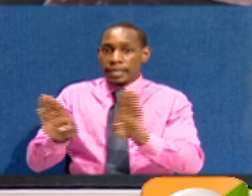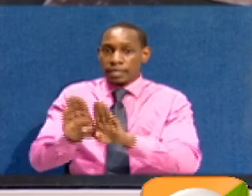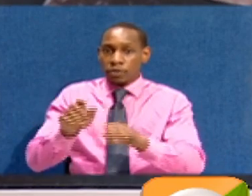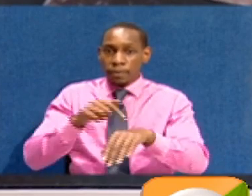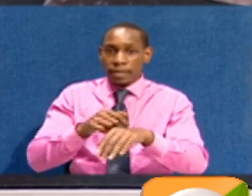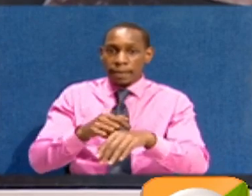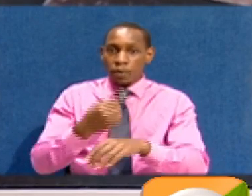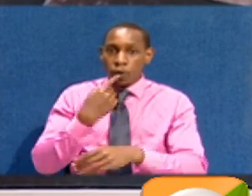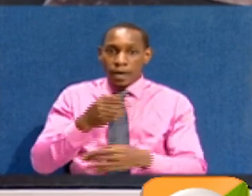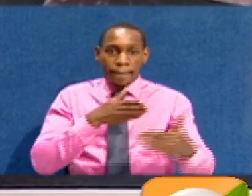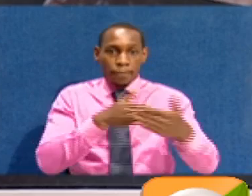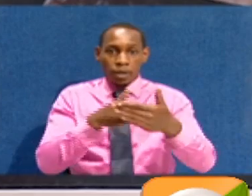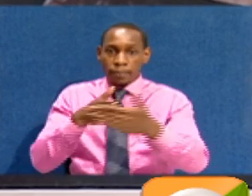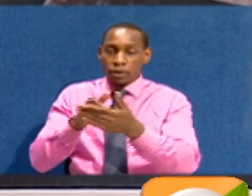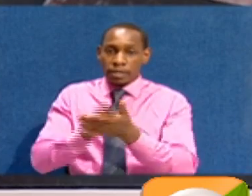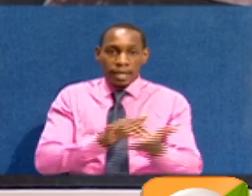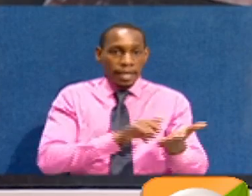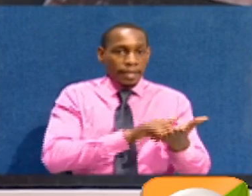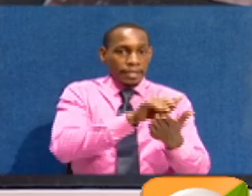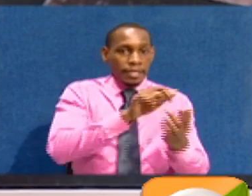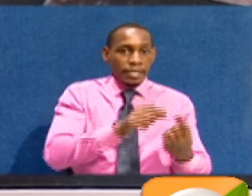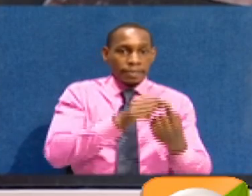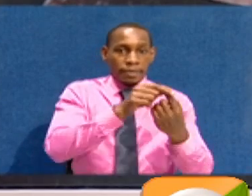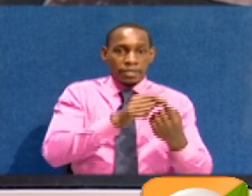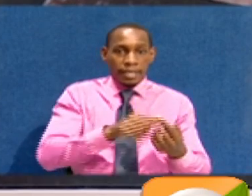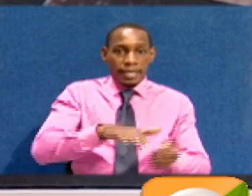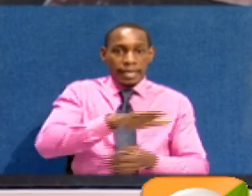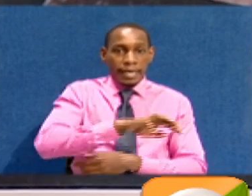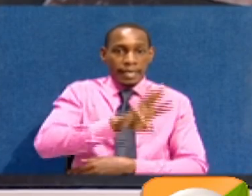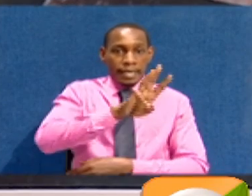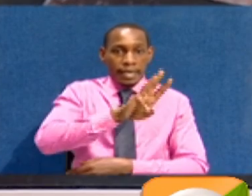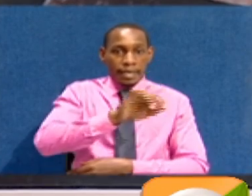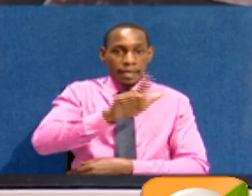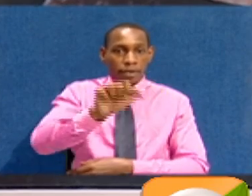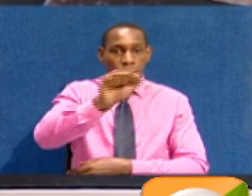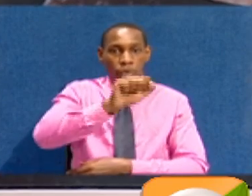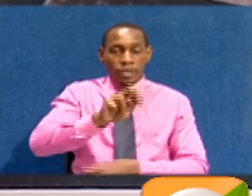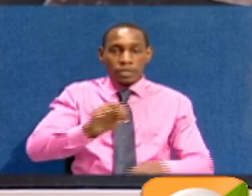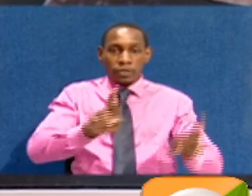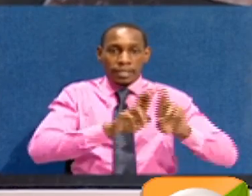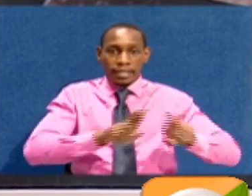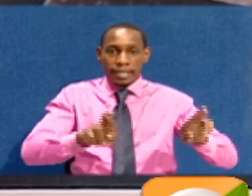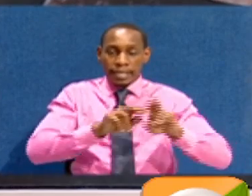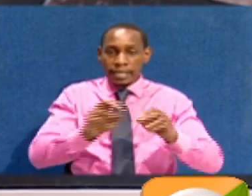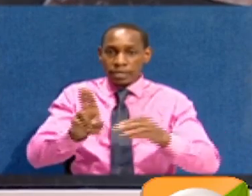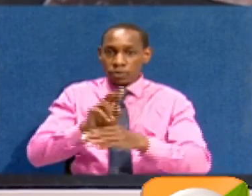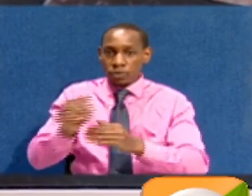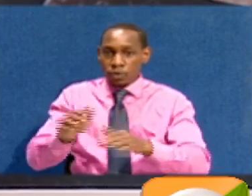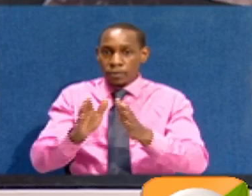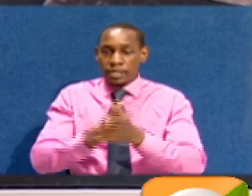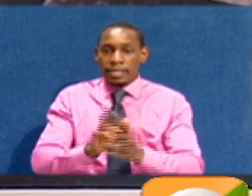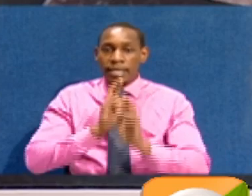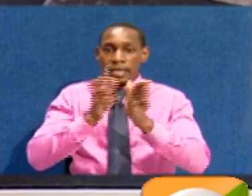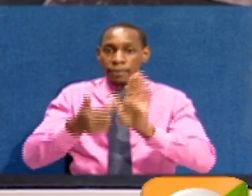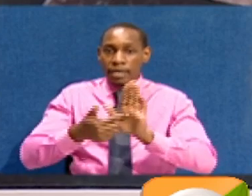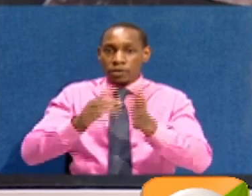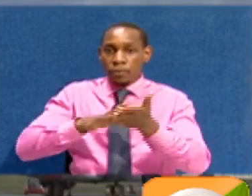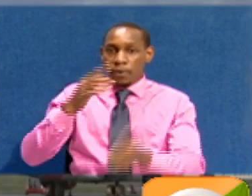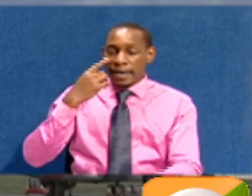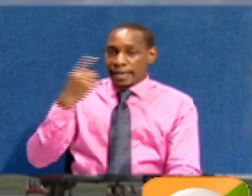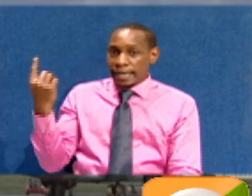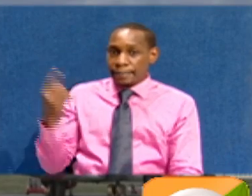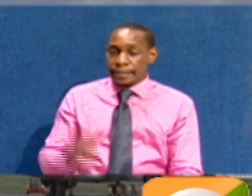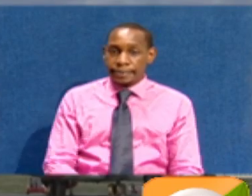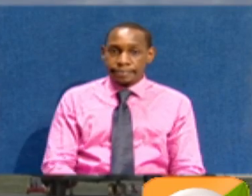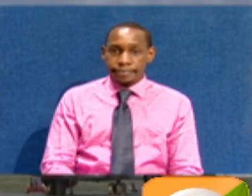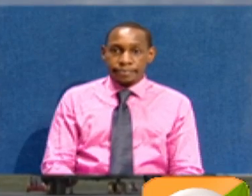borders closing, the carriers mostly based at Wilson Airport were on hand to fill the void. Faisal Ahmed has the details.